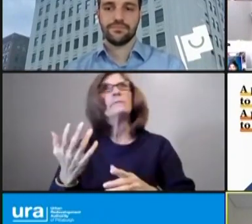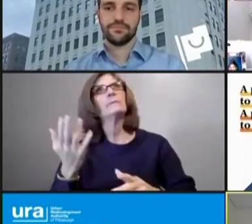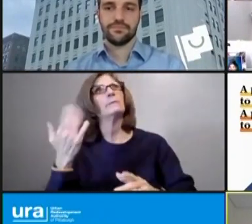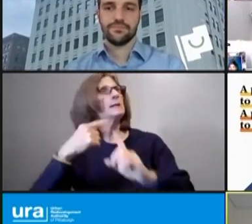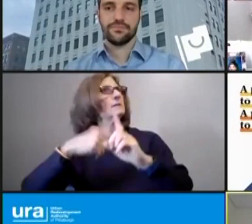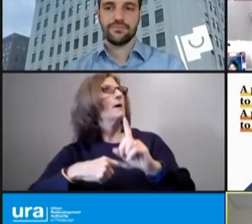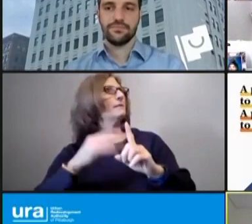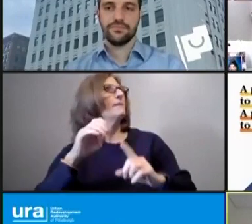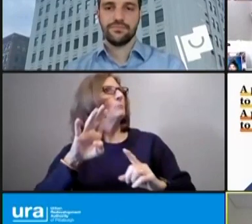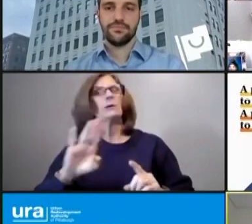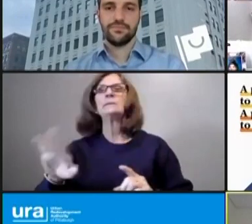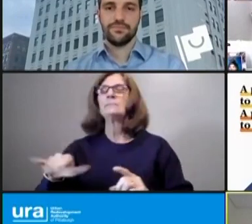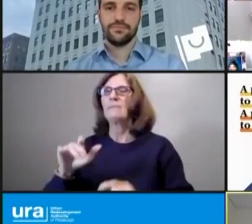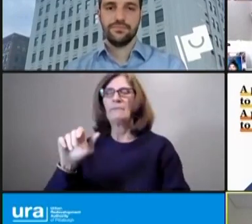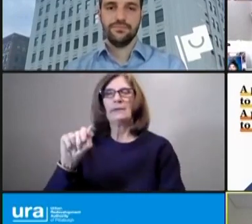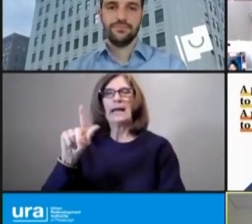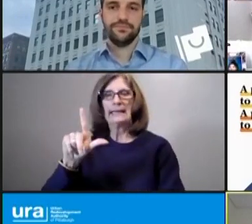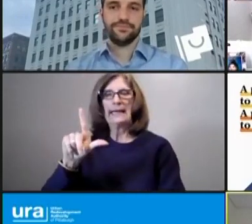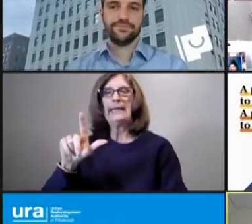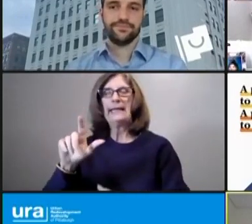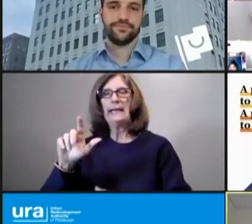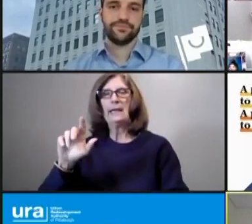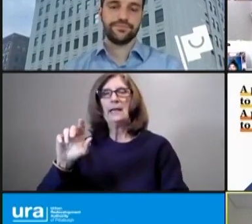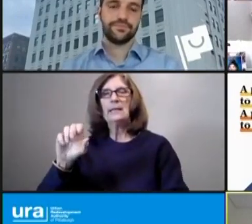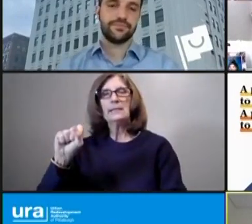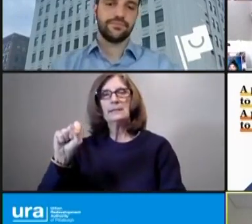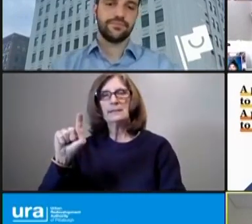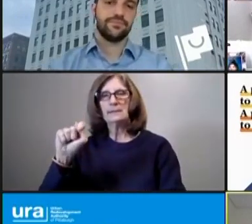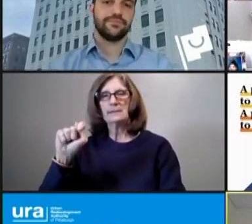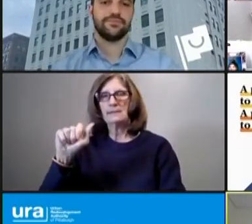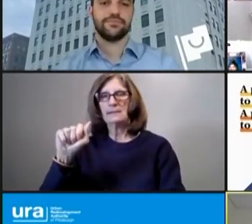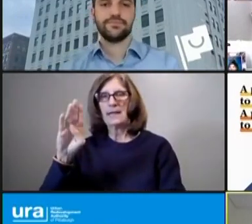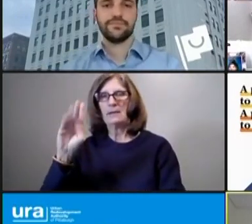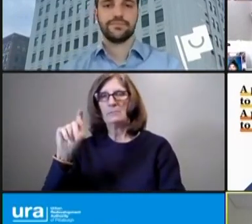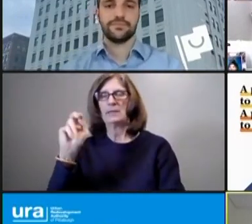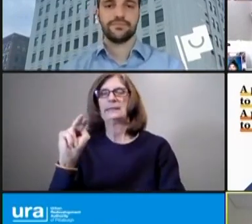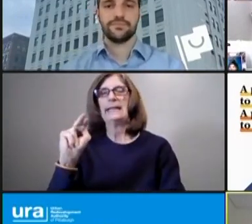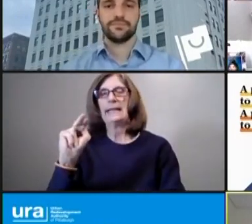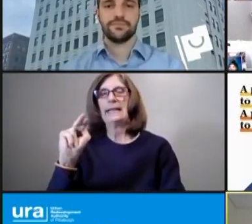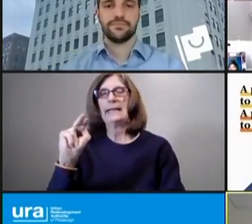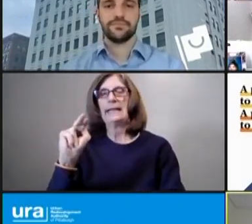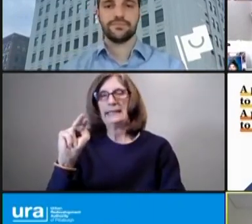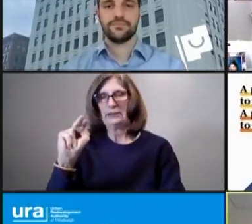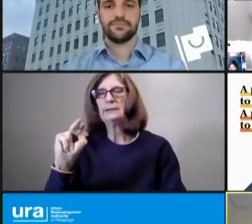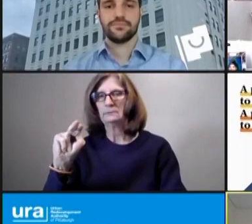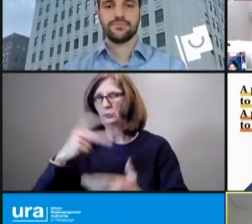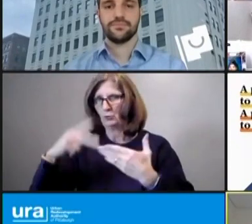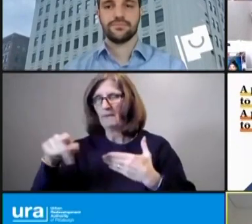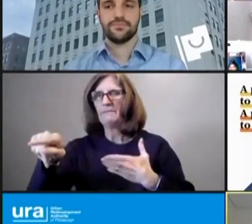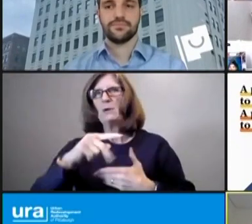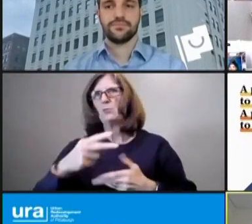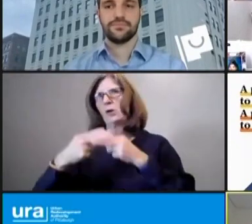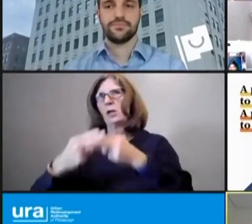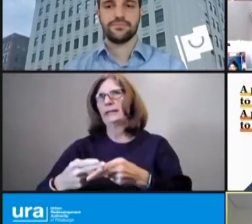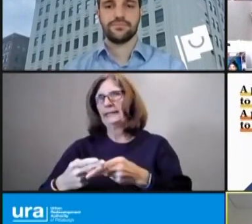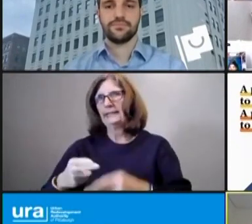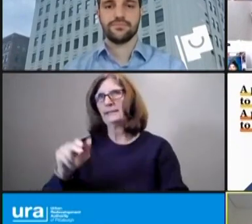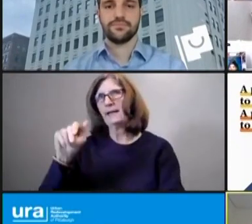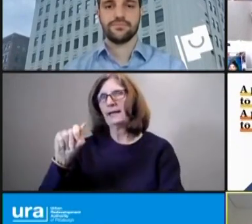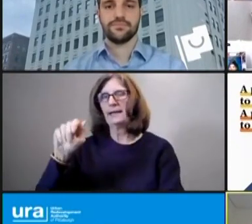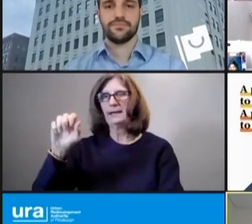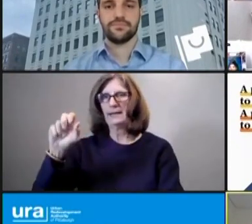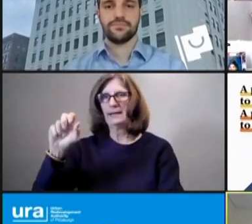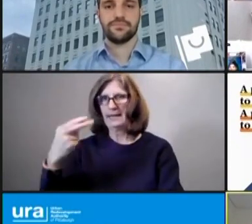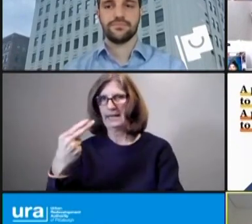February, the Allegheny Housing Stabilization Collaborative, which is the title or ask for the new program that will consist of five